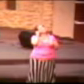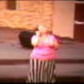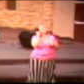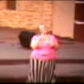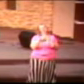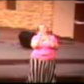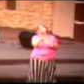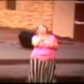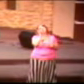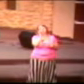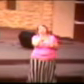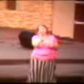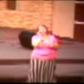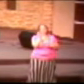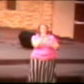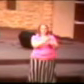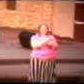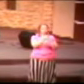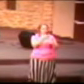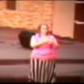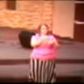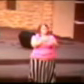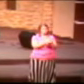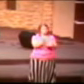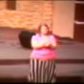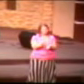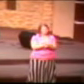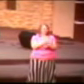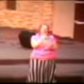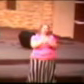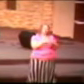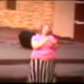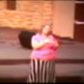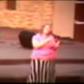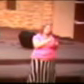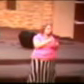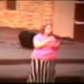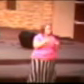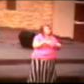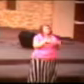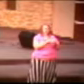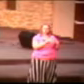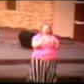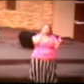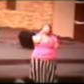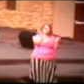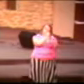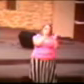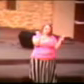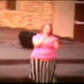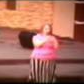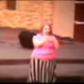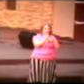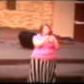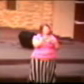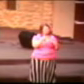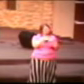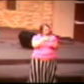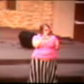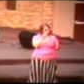As promised, every week, we're not just going to talk about what we value. We're going to imagine ways to practice what we value.